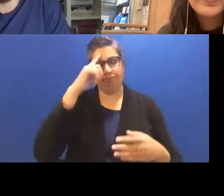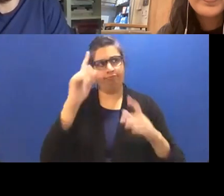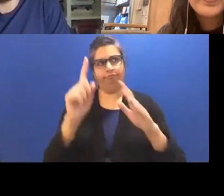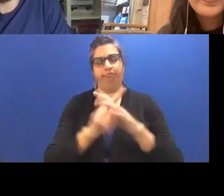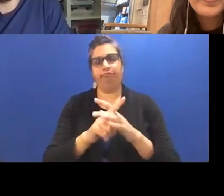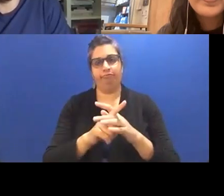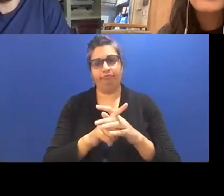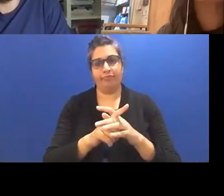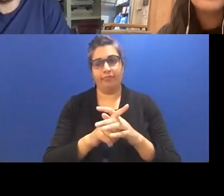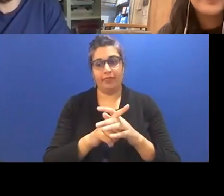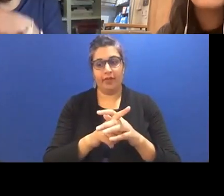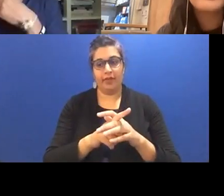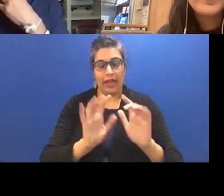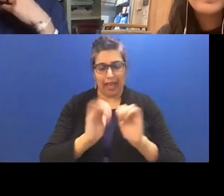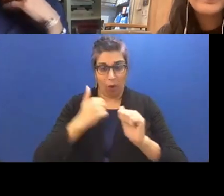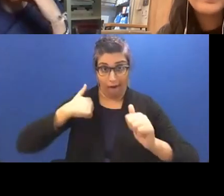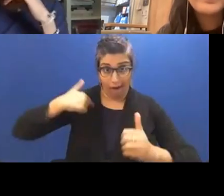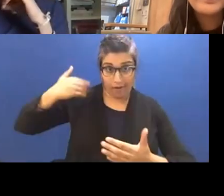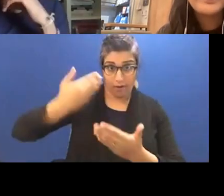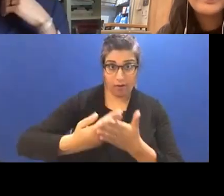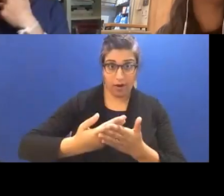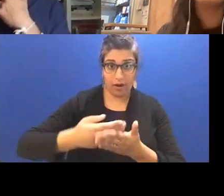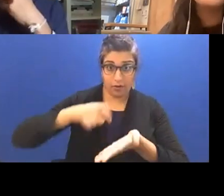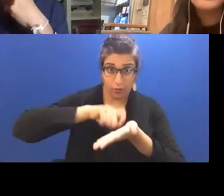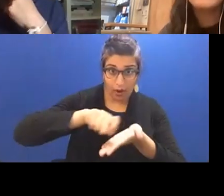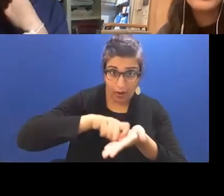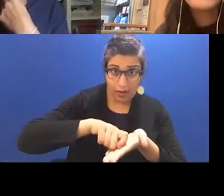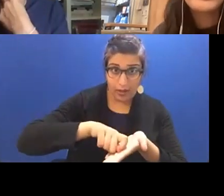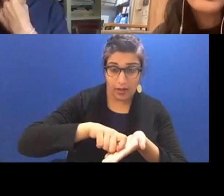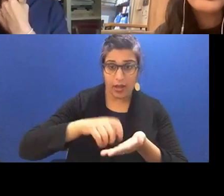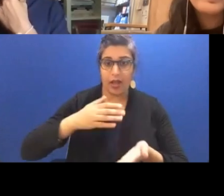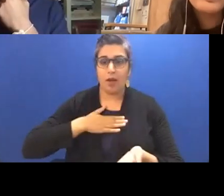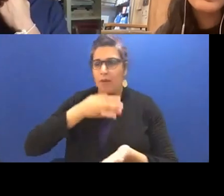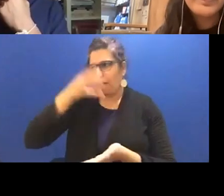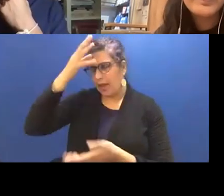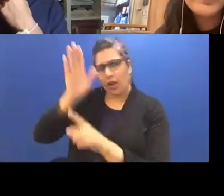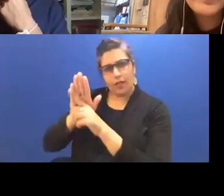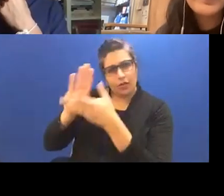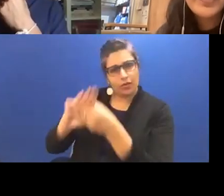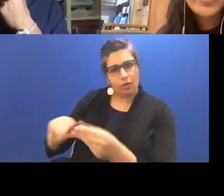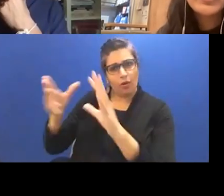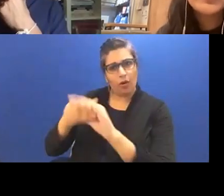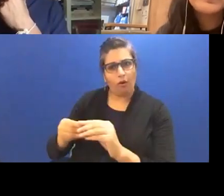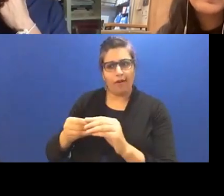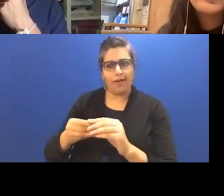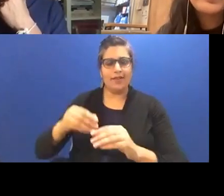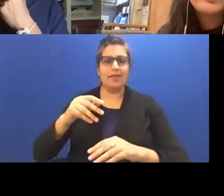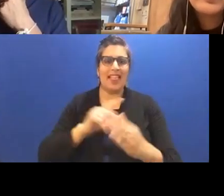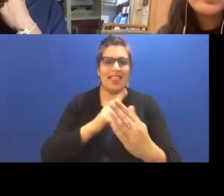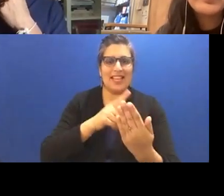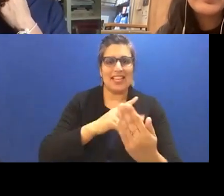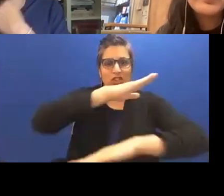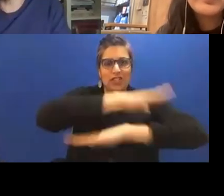what brought me to writing was really my parents' stories told around the kitchen table. And